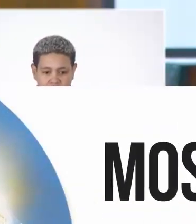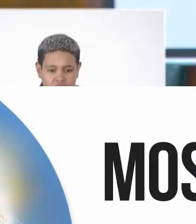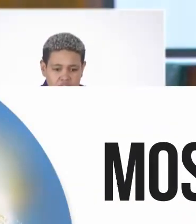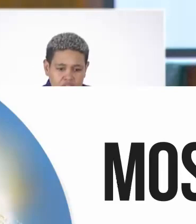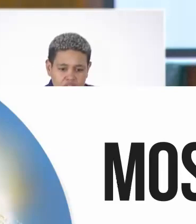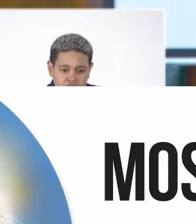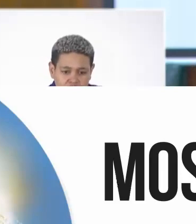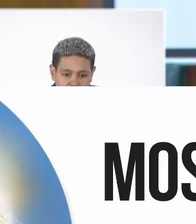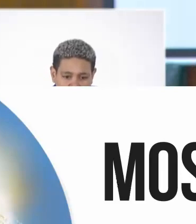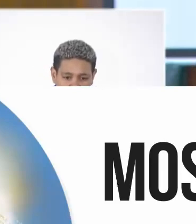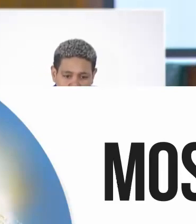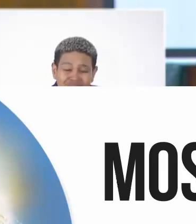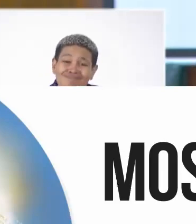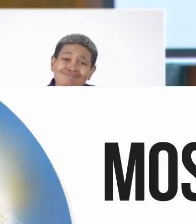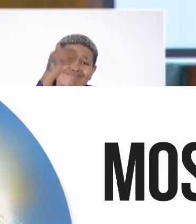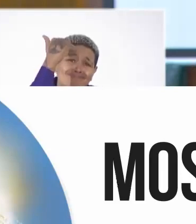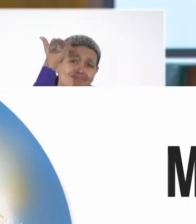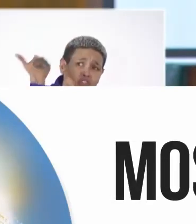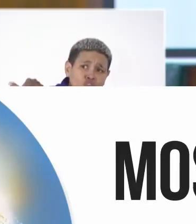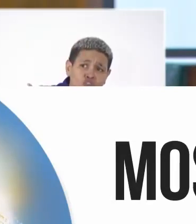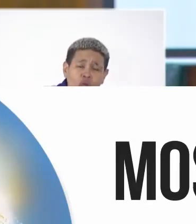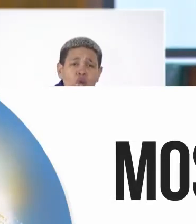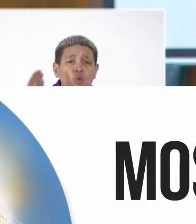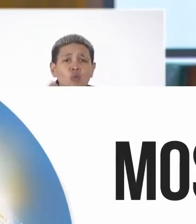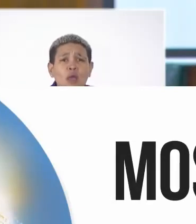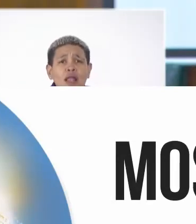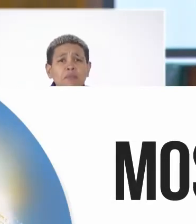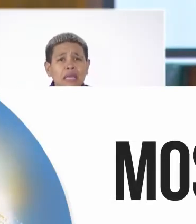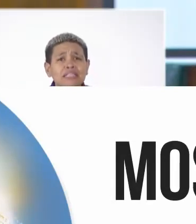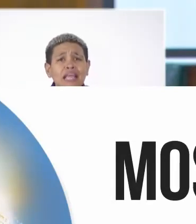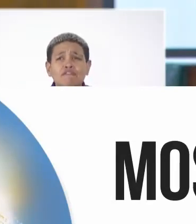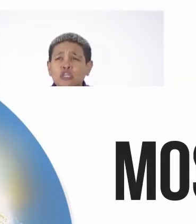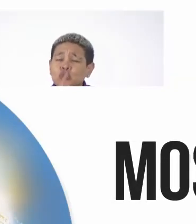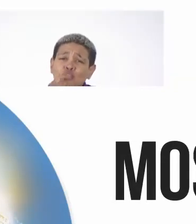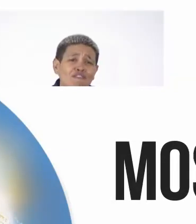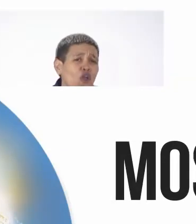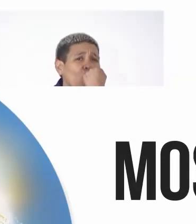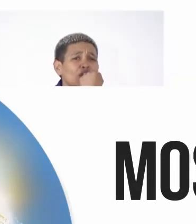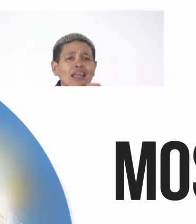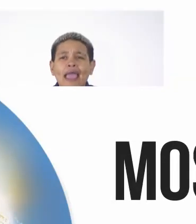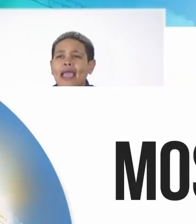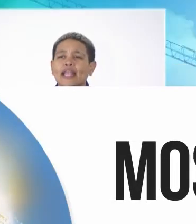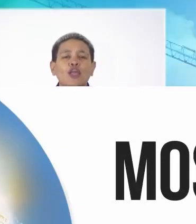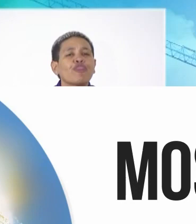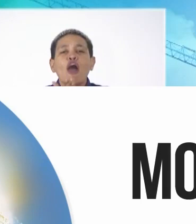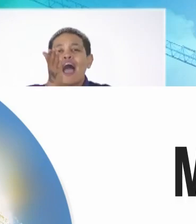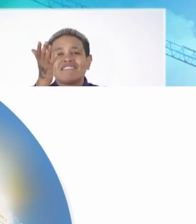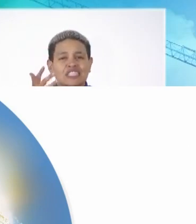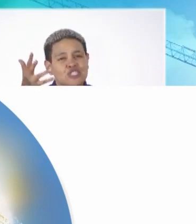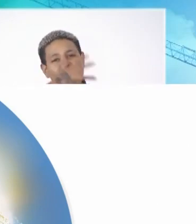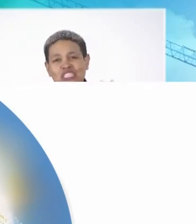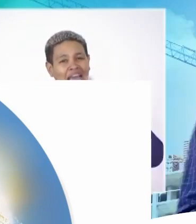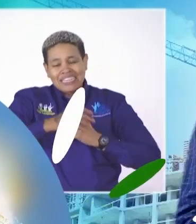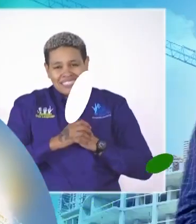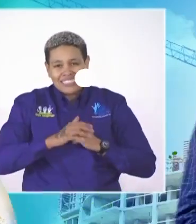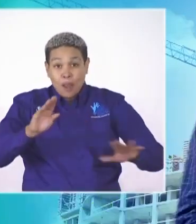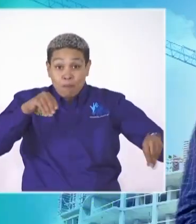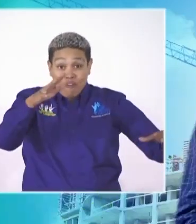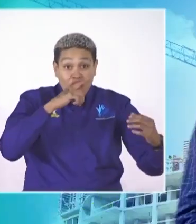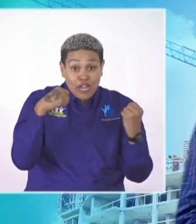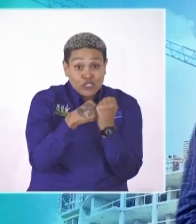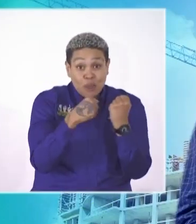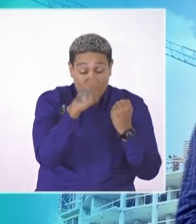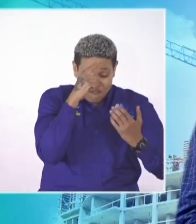strong and well-maintained infrastructure is the foundation of any thriving society. Providing support